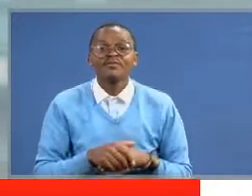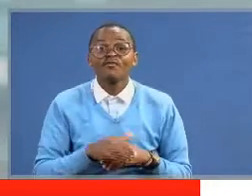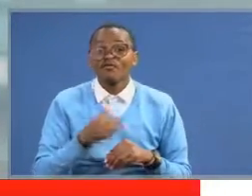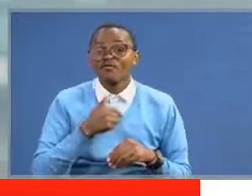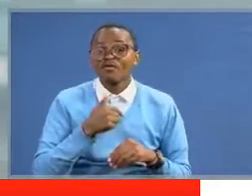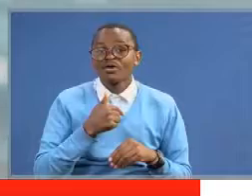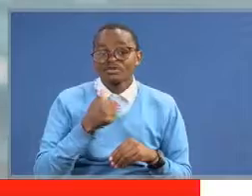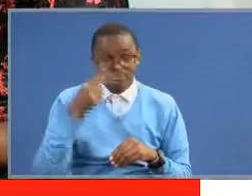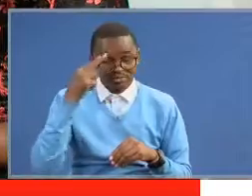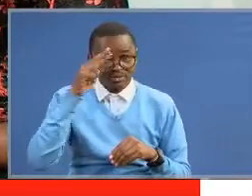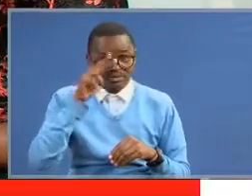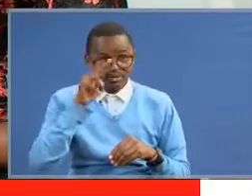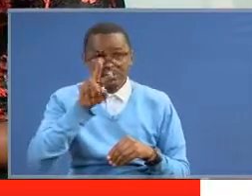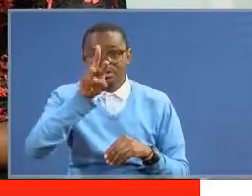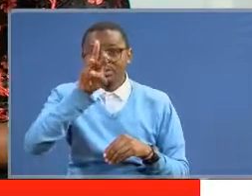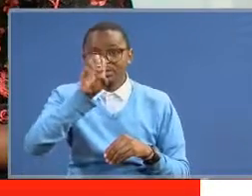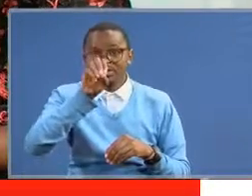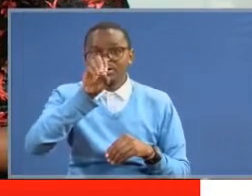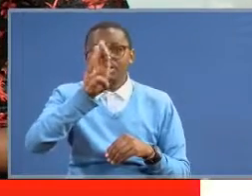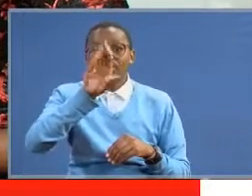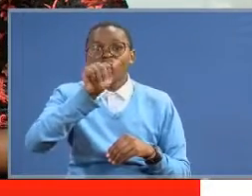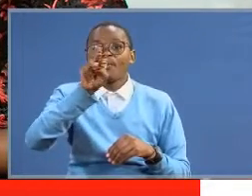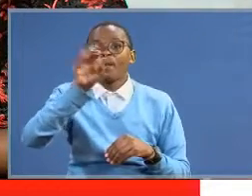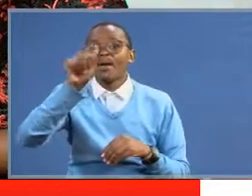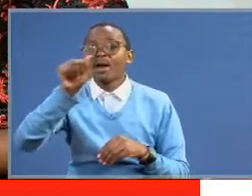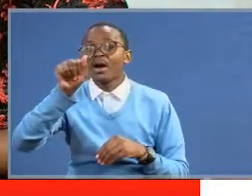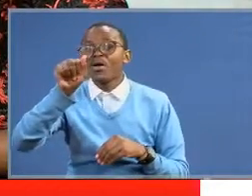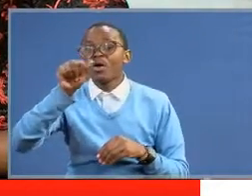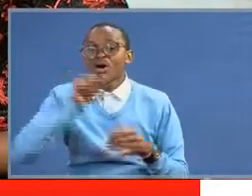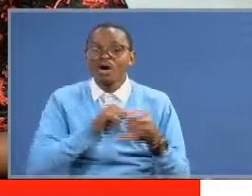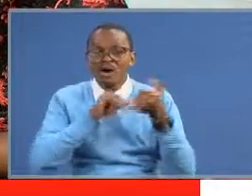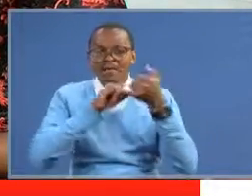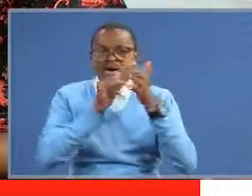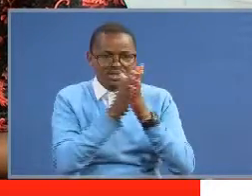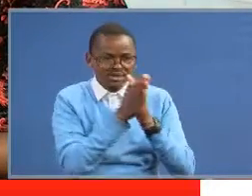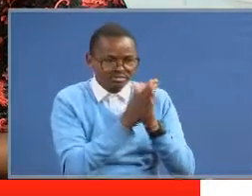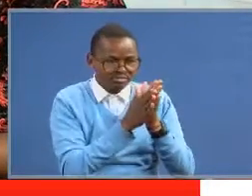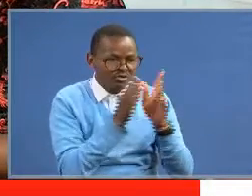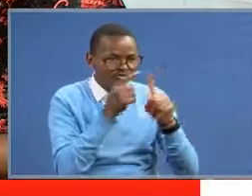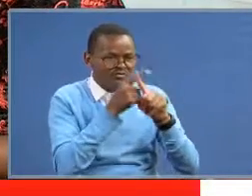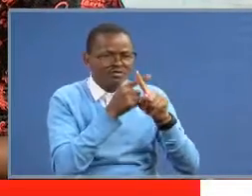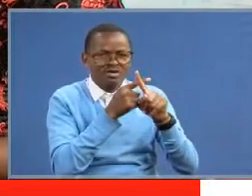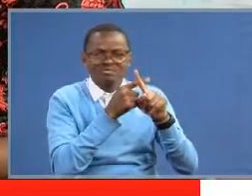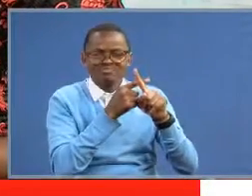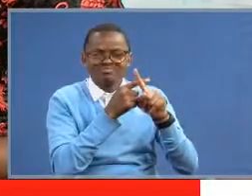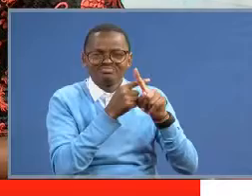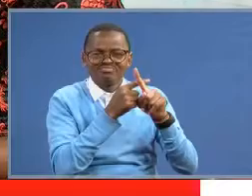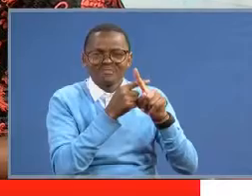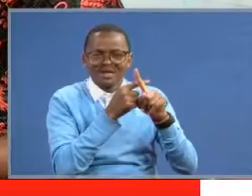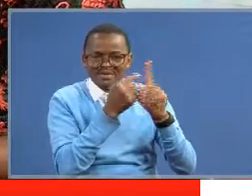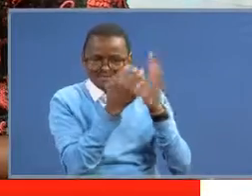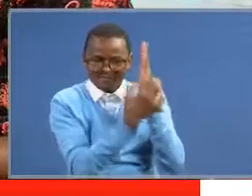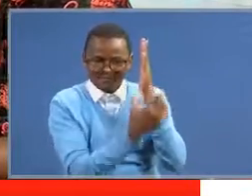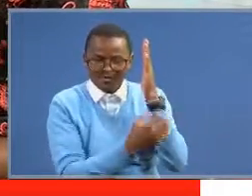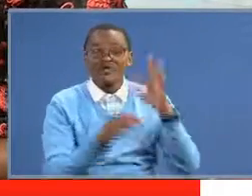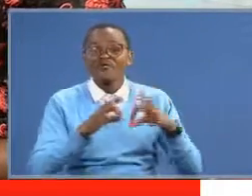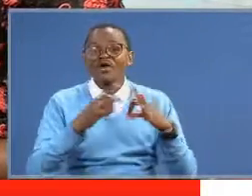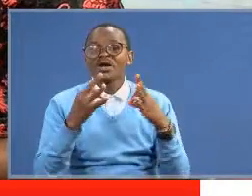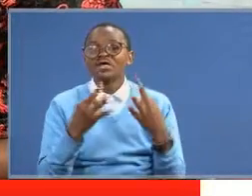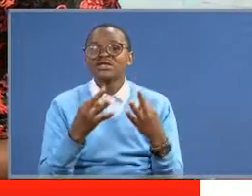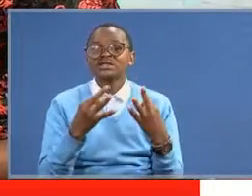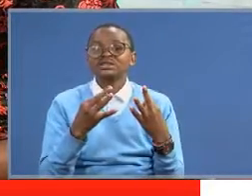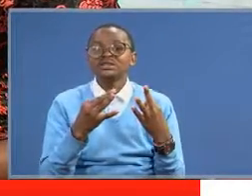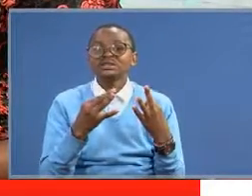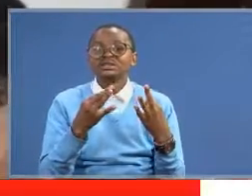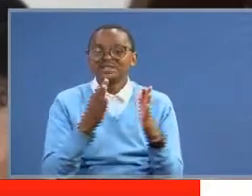for me, I really look up to Michelle Obama. I'm really inspired by her story, coming from a very like humble background. Yes. So